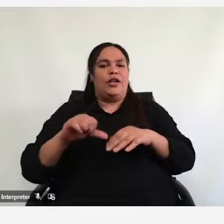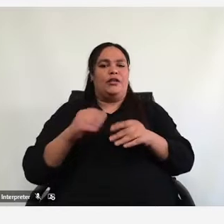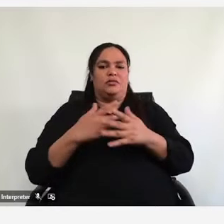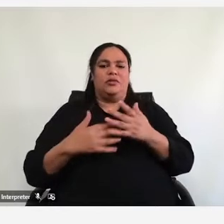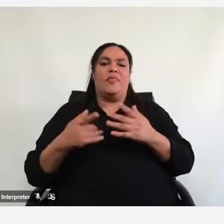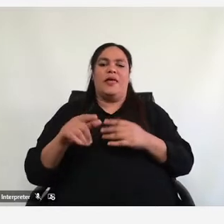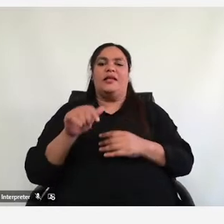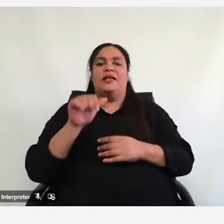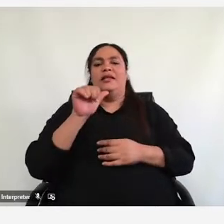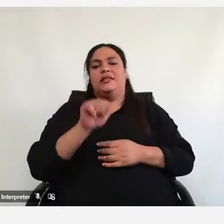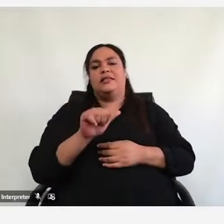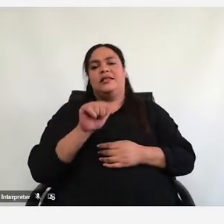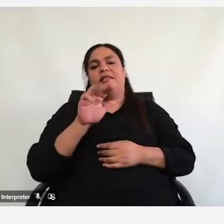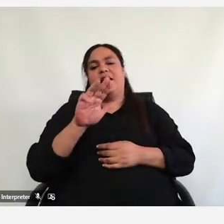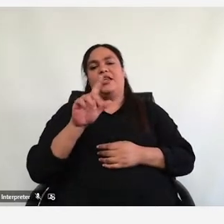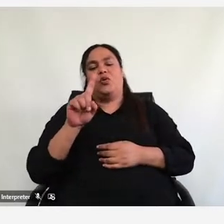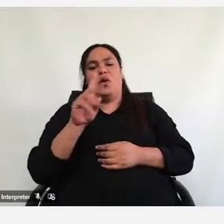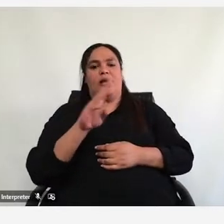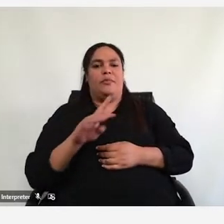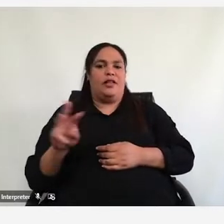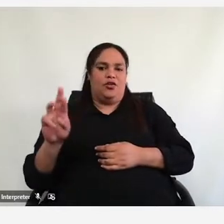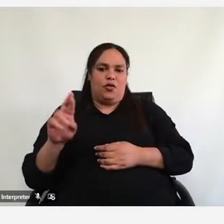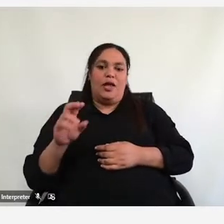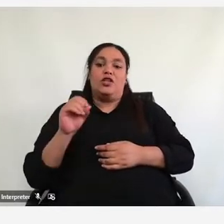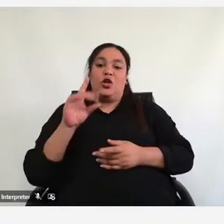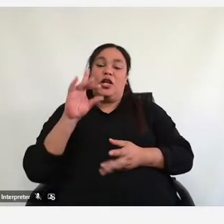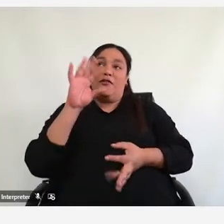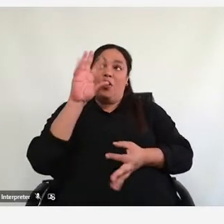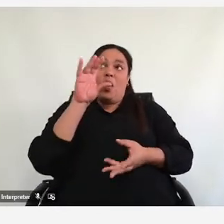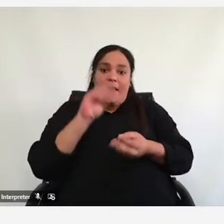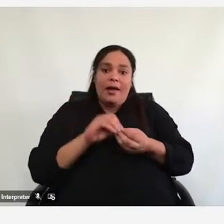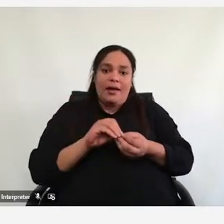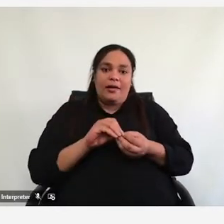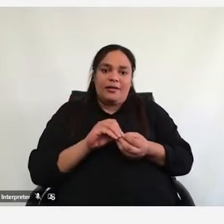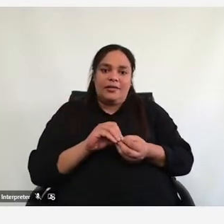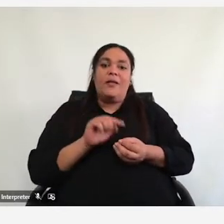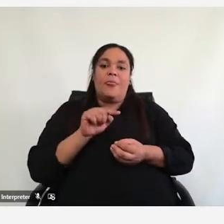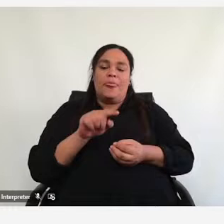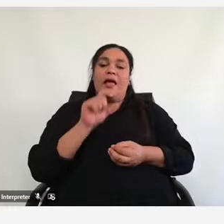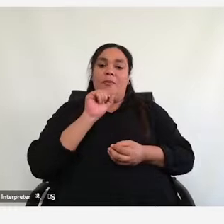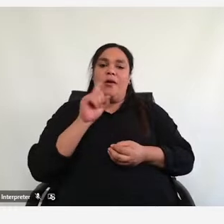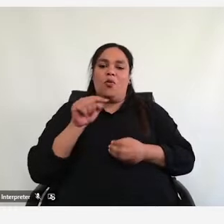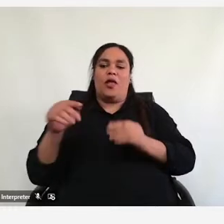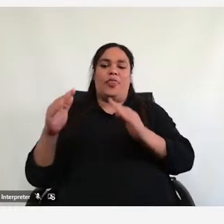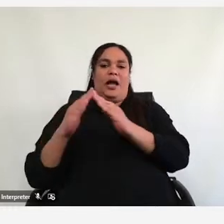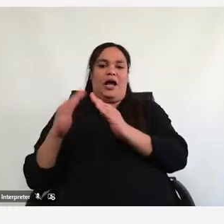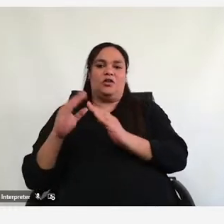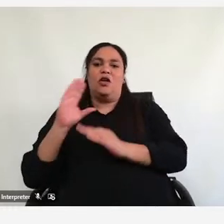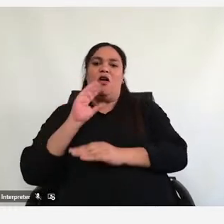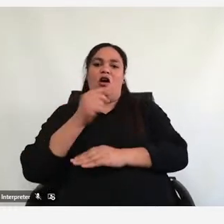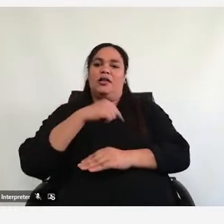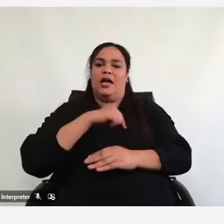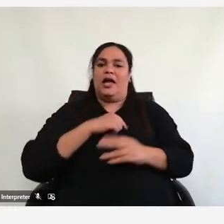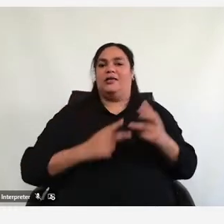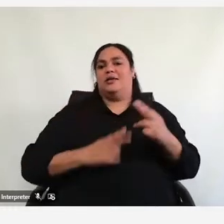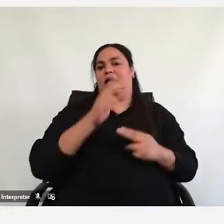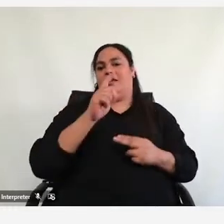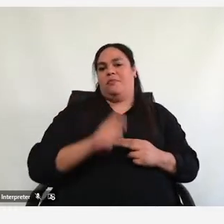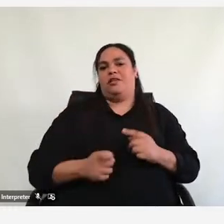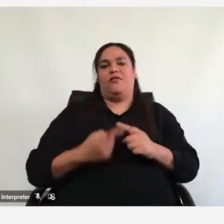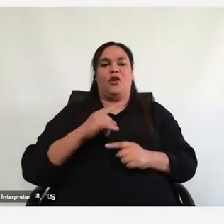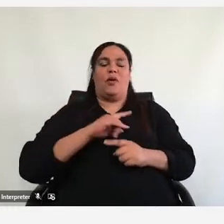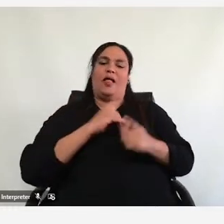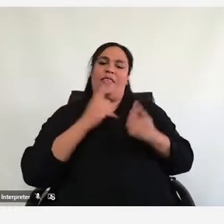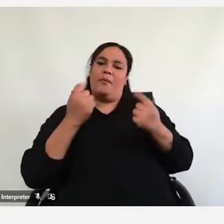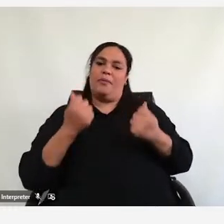approximately 691 million rand. So if you add that up, that is what this house is asking us to cut from the health